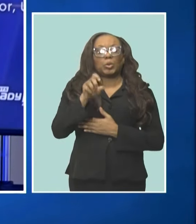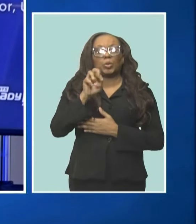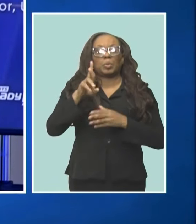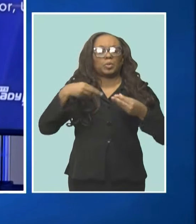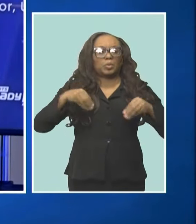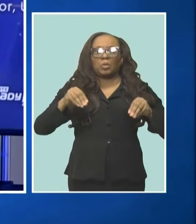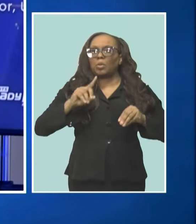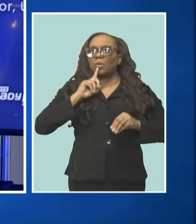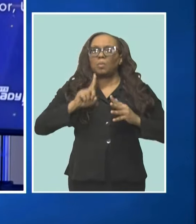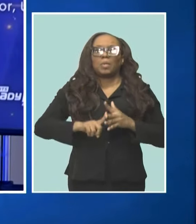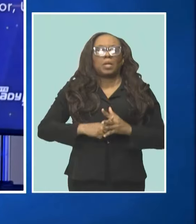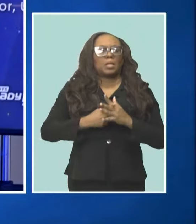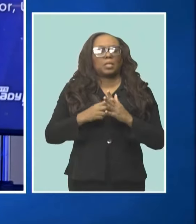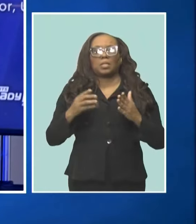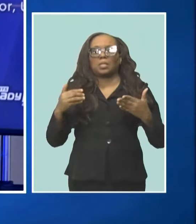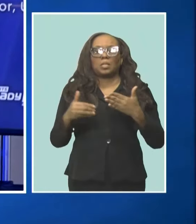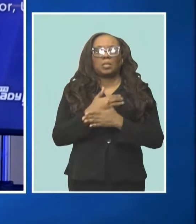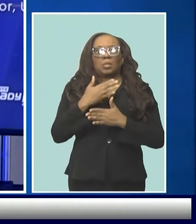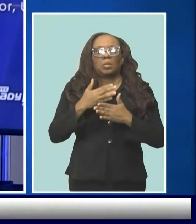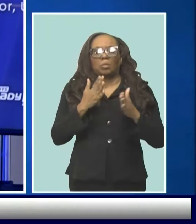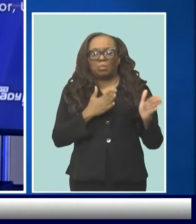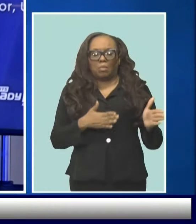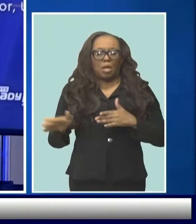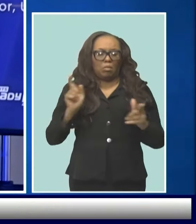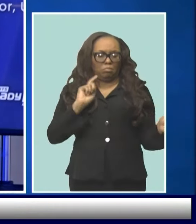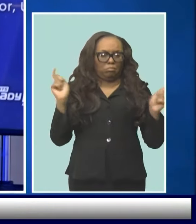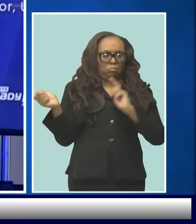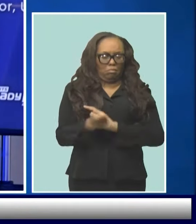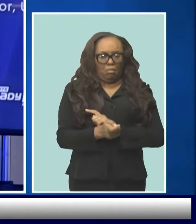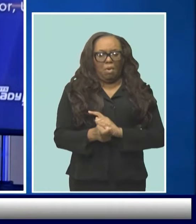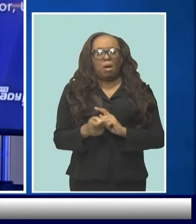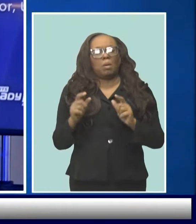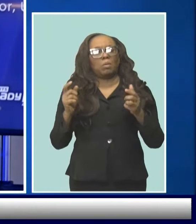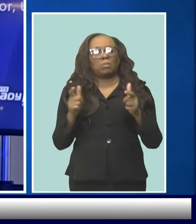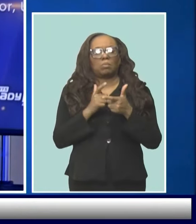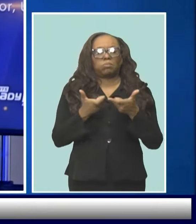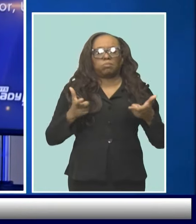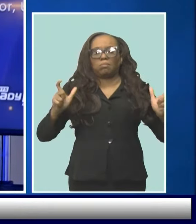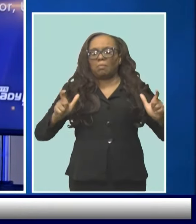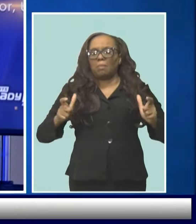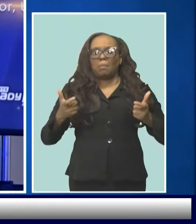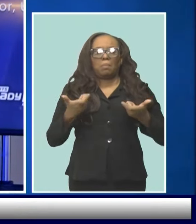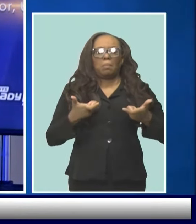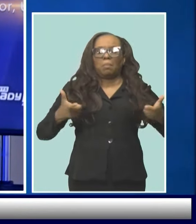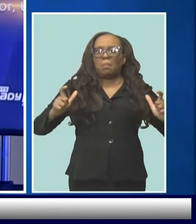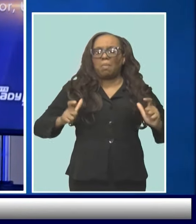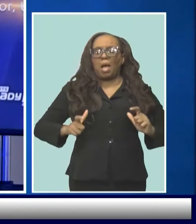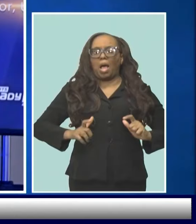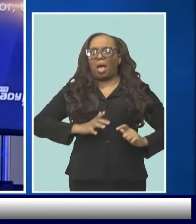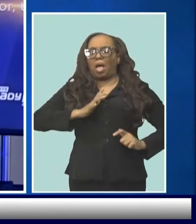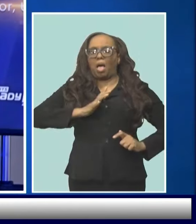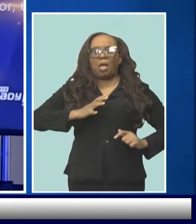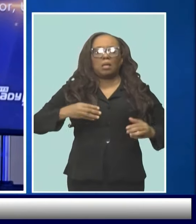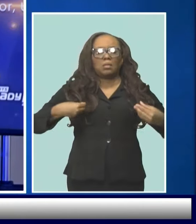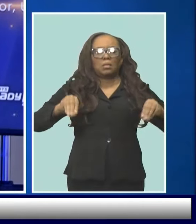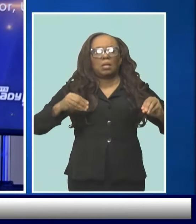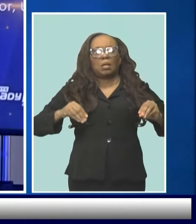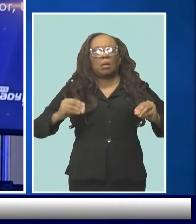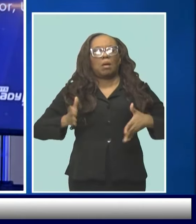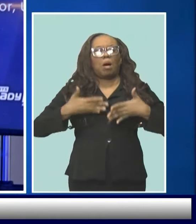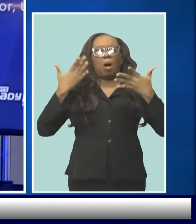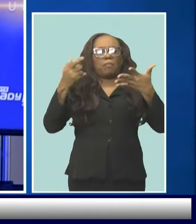marks the commencement of a strategic transformation towards fewer but larger full-service retail stores, offering our full merchandise